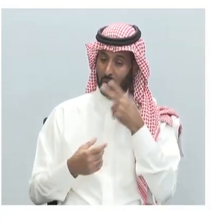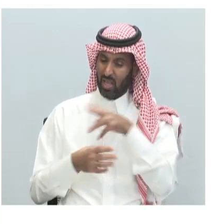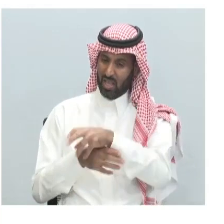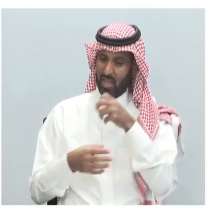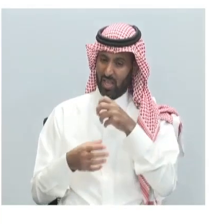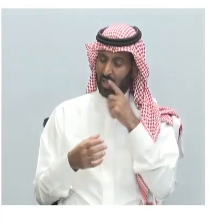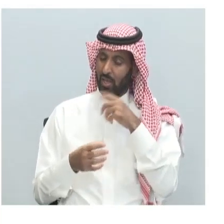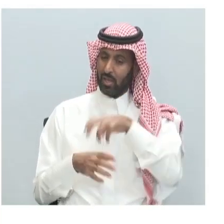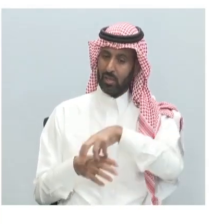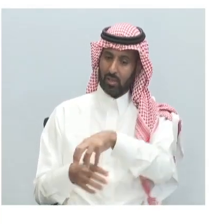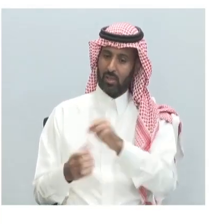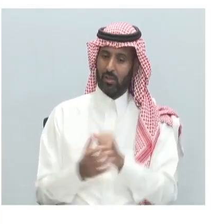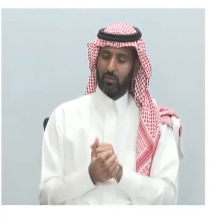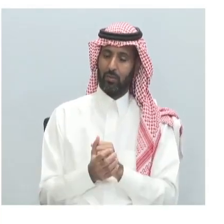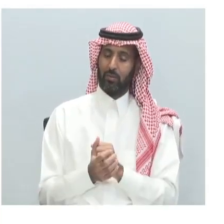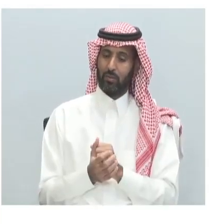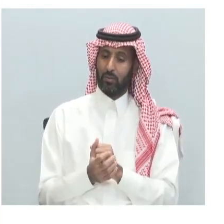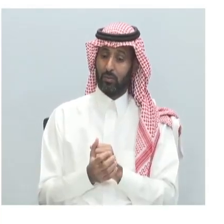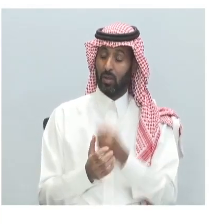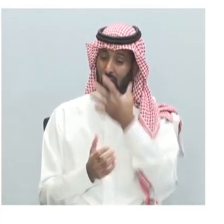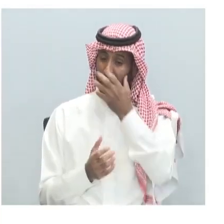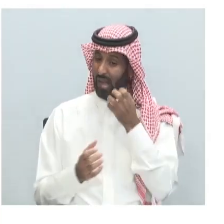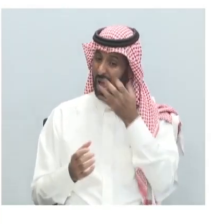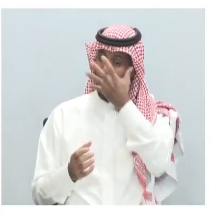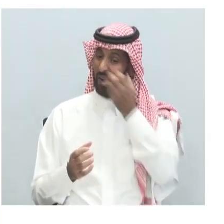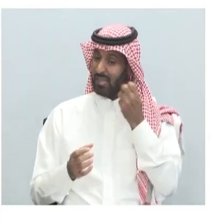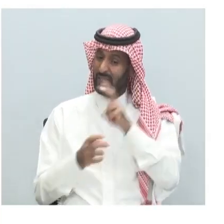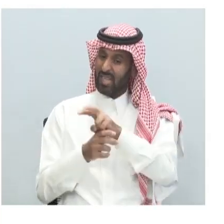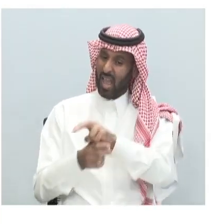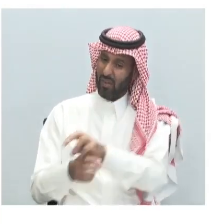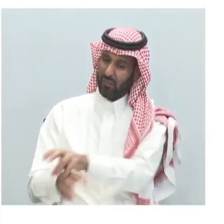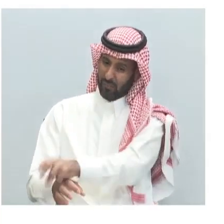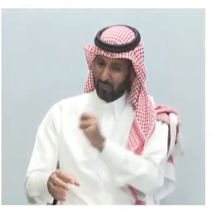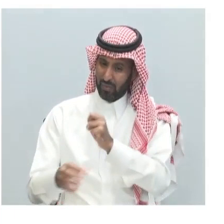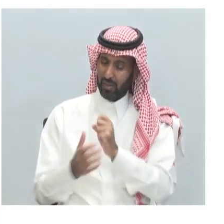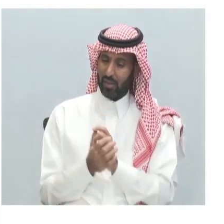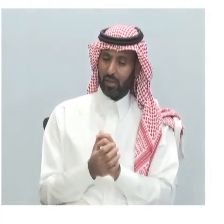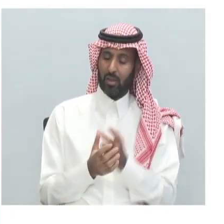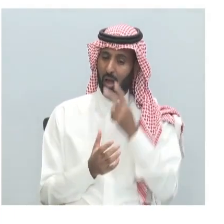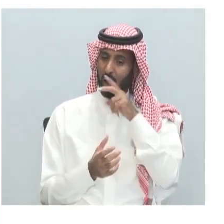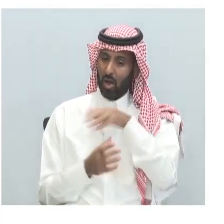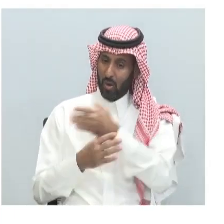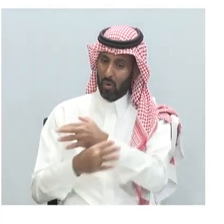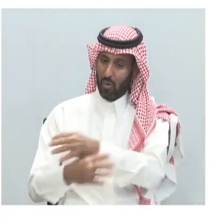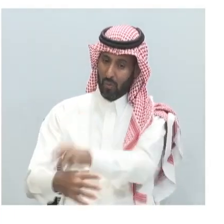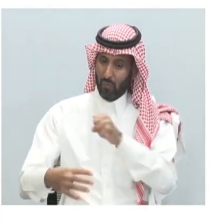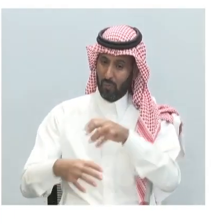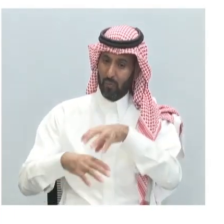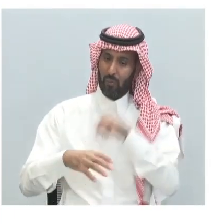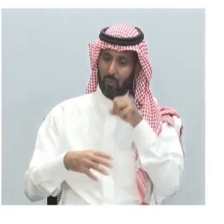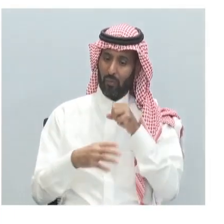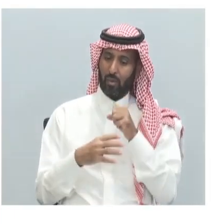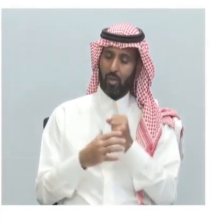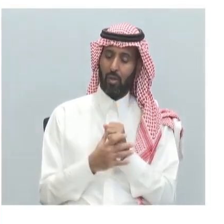and catch their prey. Okay, prey is like what? Like animals, like other birds. Okay, they